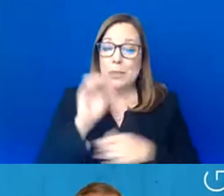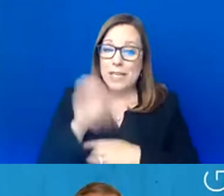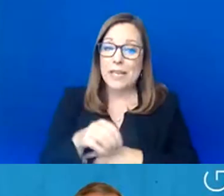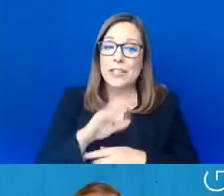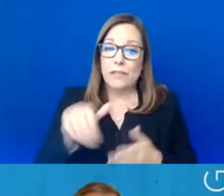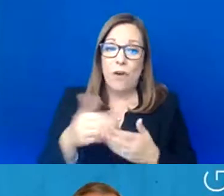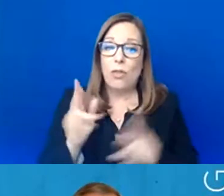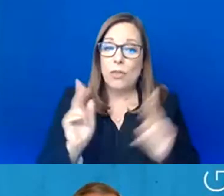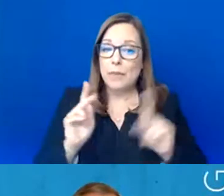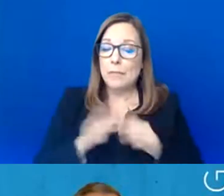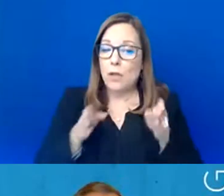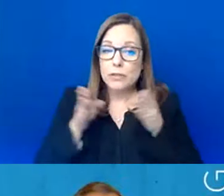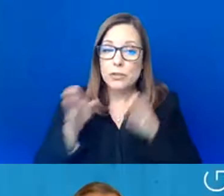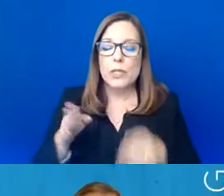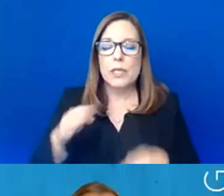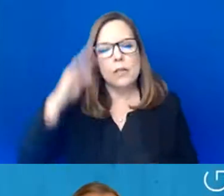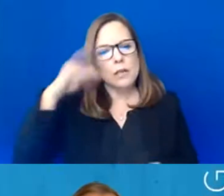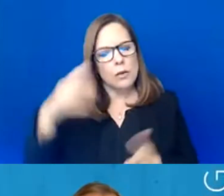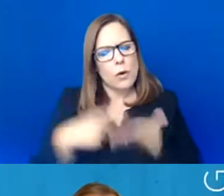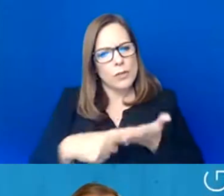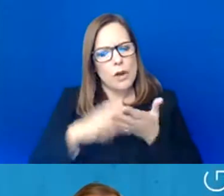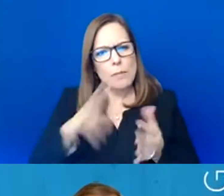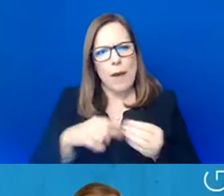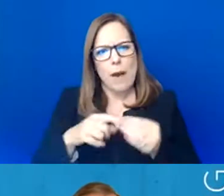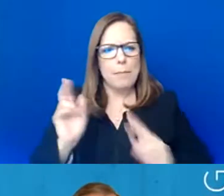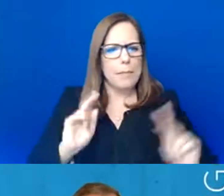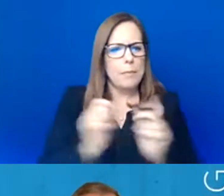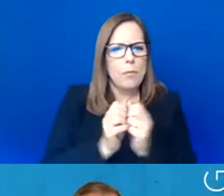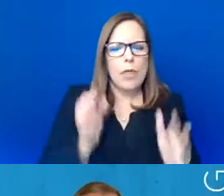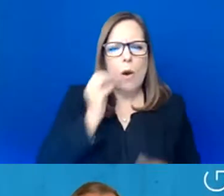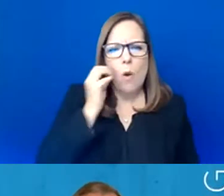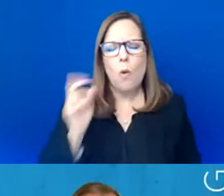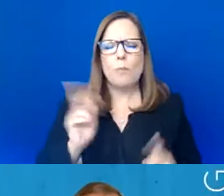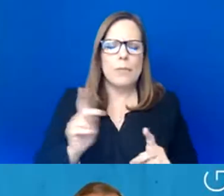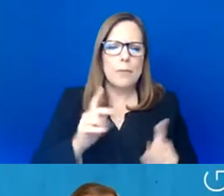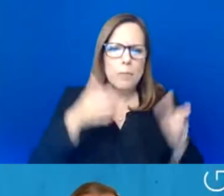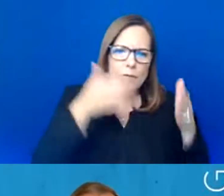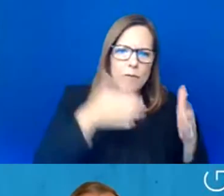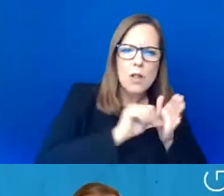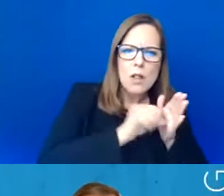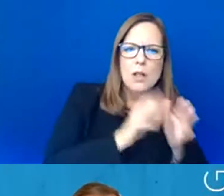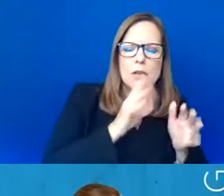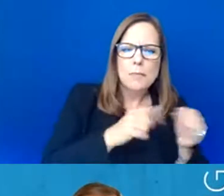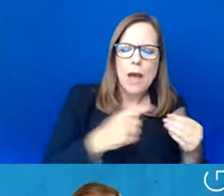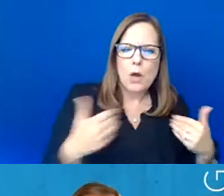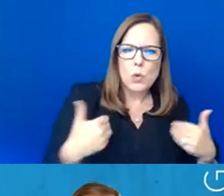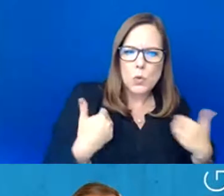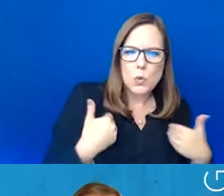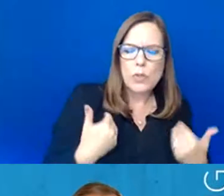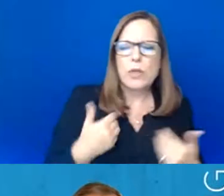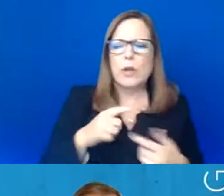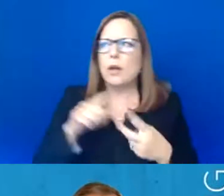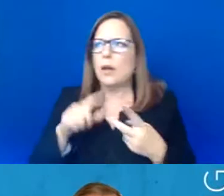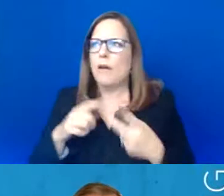discuss homelessness, quite often you'll hear a lot of discussion about youth, veterans, and chronically homeless.